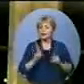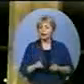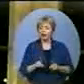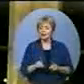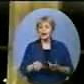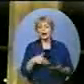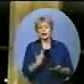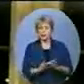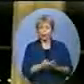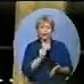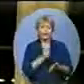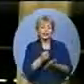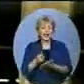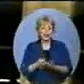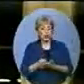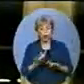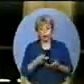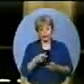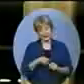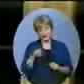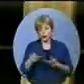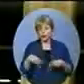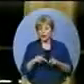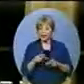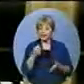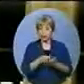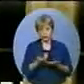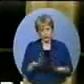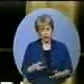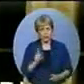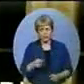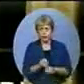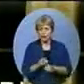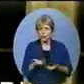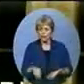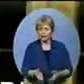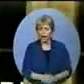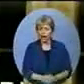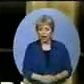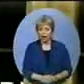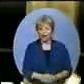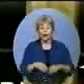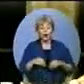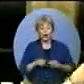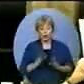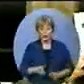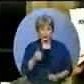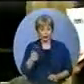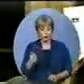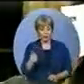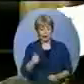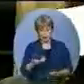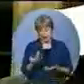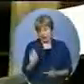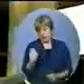happened here in this House, Mr. Speaker. What we had was the minister quoting from the Georgia Pacific press release, which I